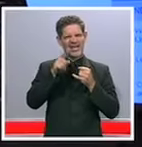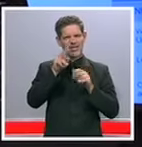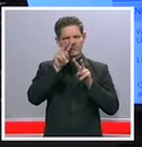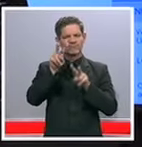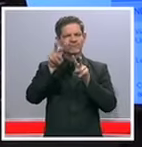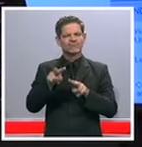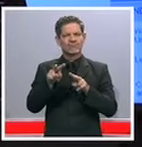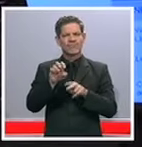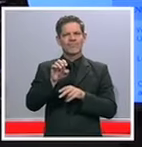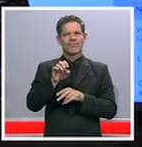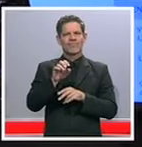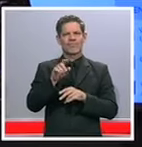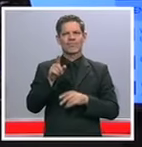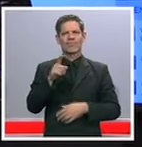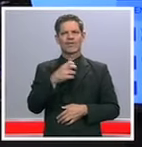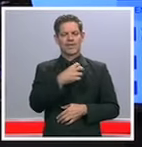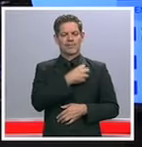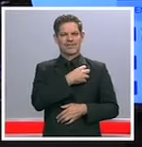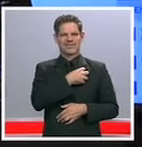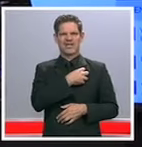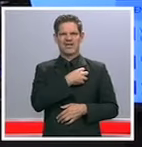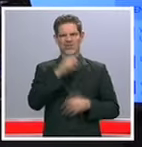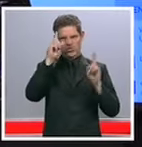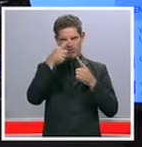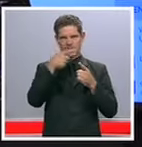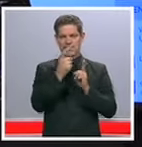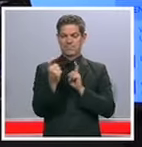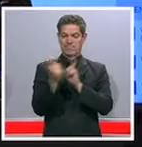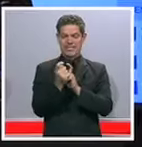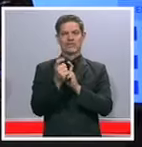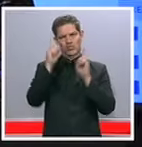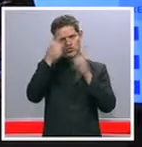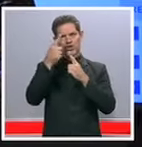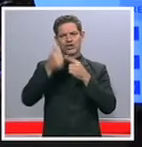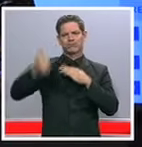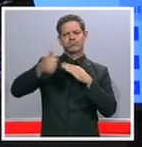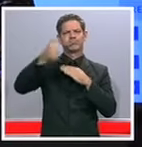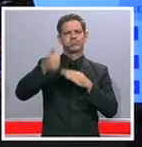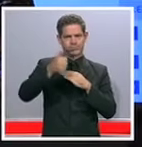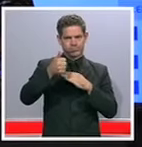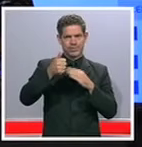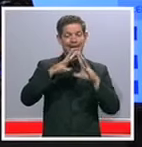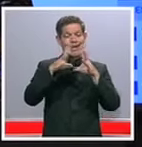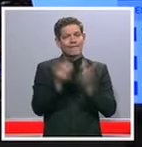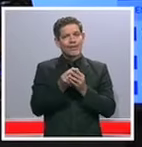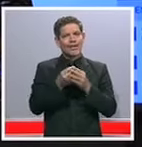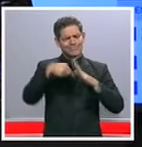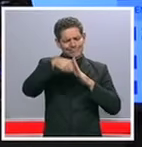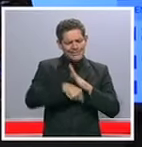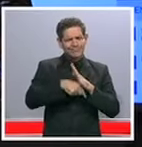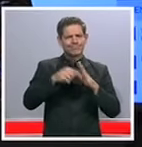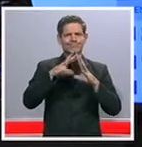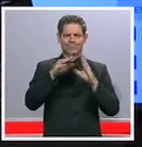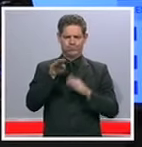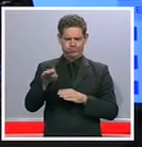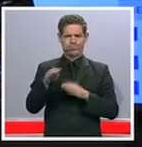on eNCA.com. Minister Nzimande meeting with university vice chancellors. All of these stories and more, of